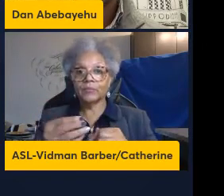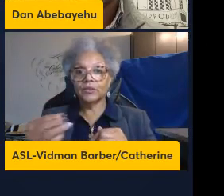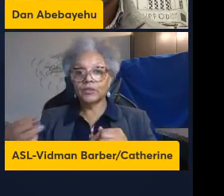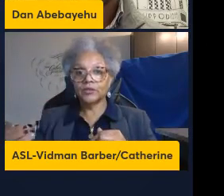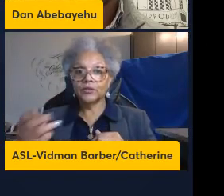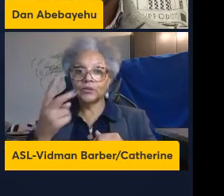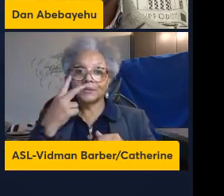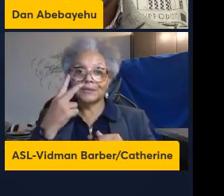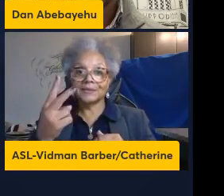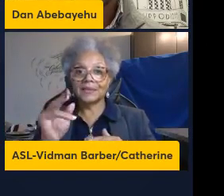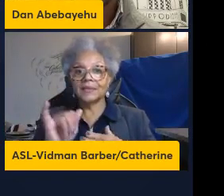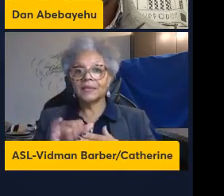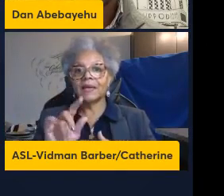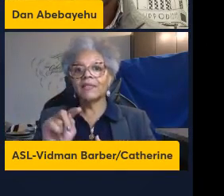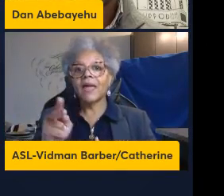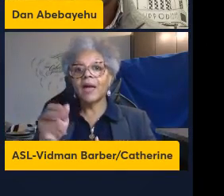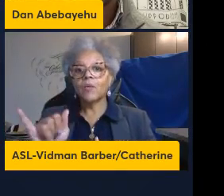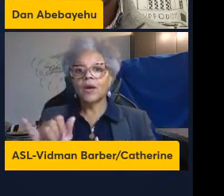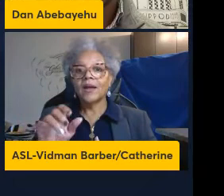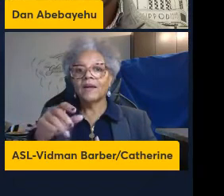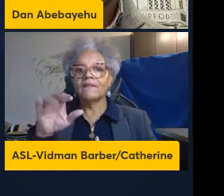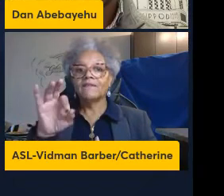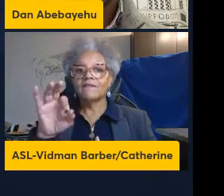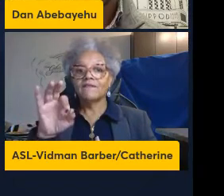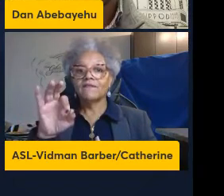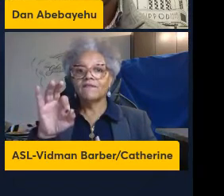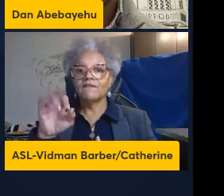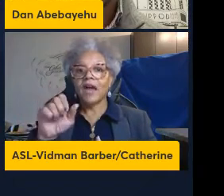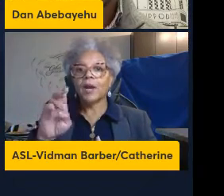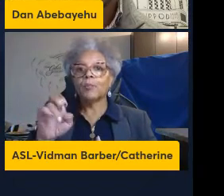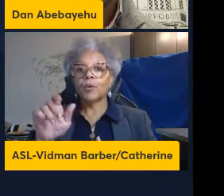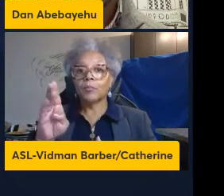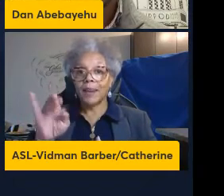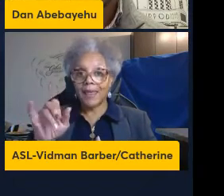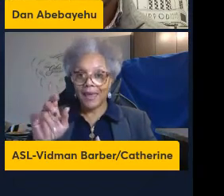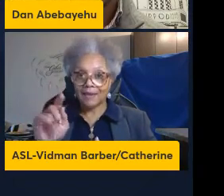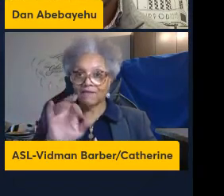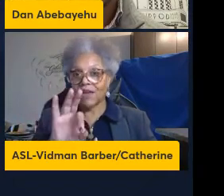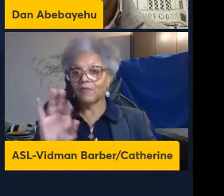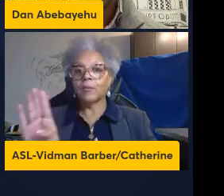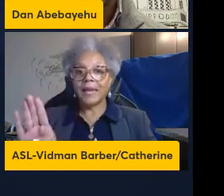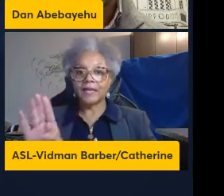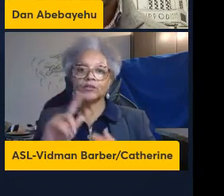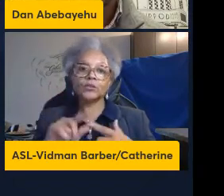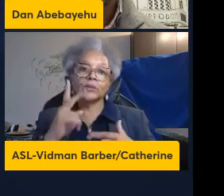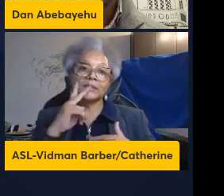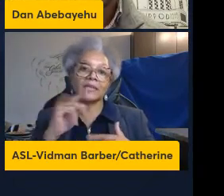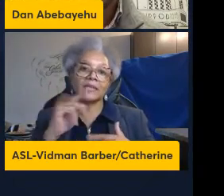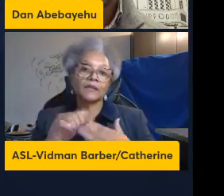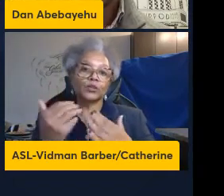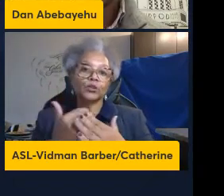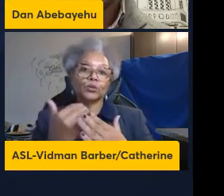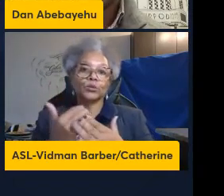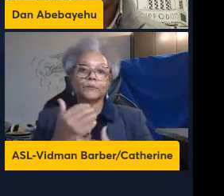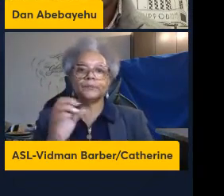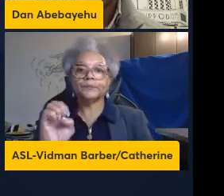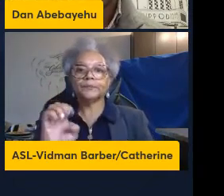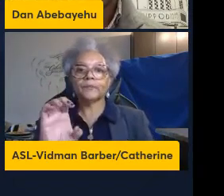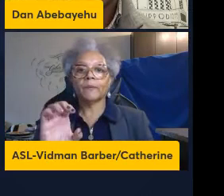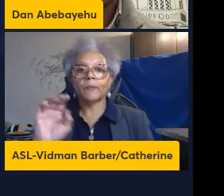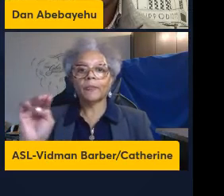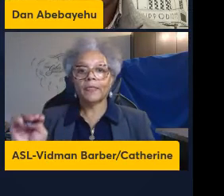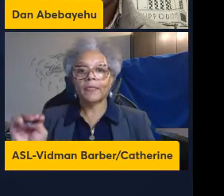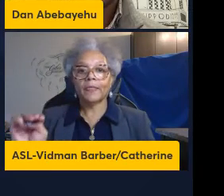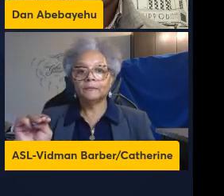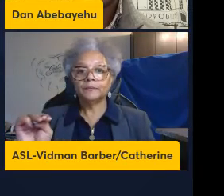fibroblasts are uniquely able to begin to produce and secrete new ECM based on fibronectin and procollagen 1